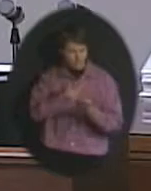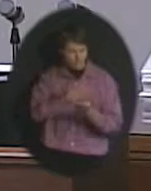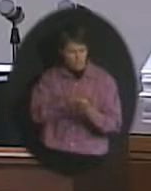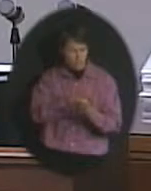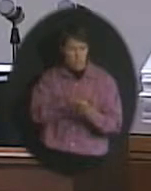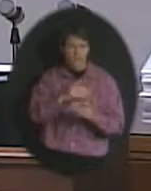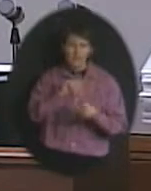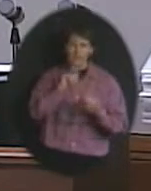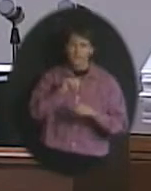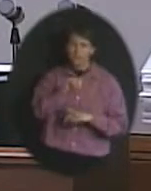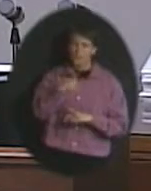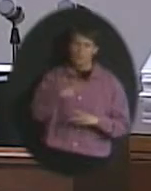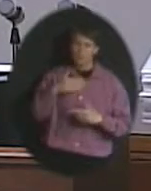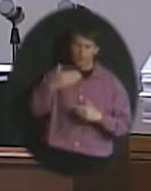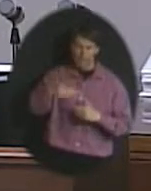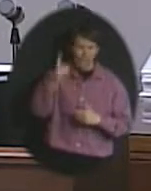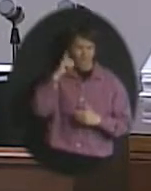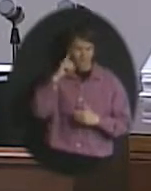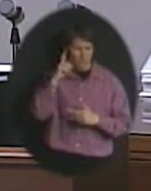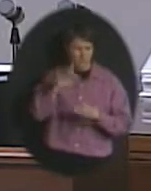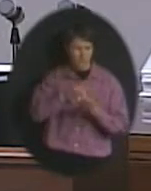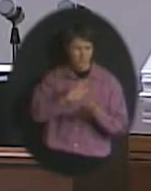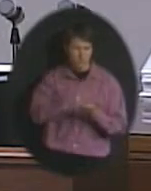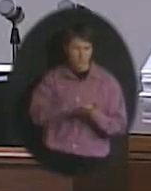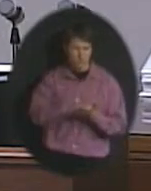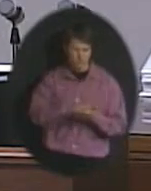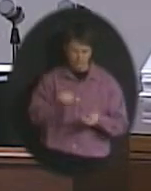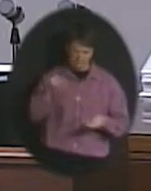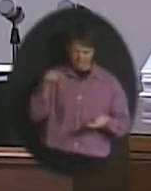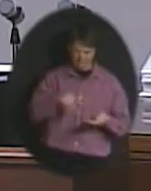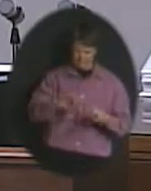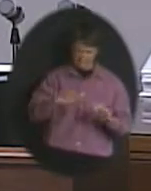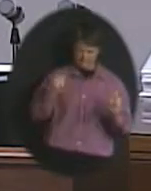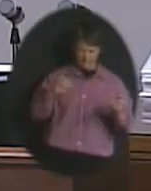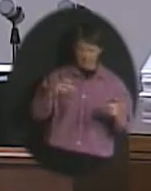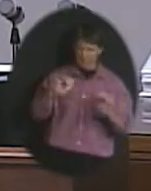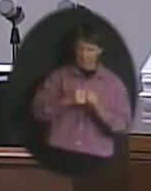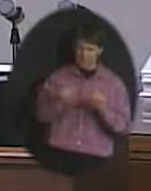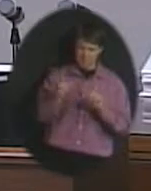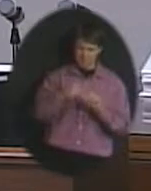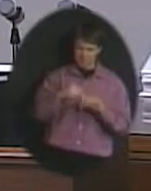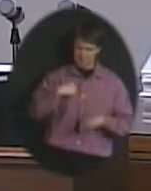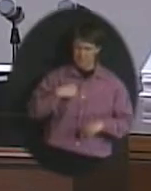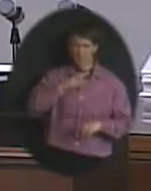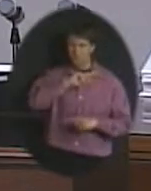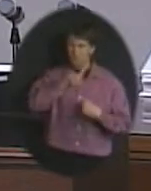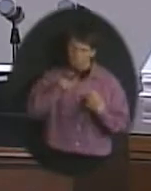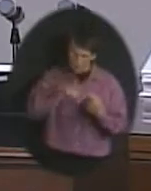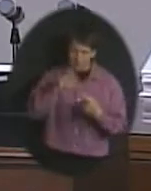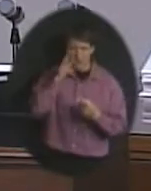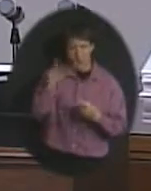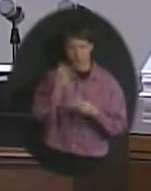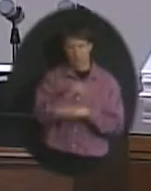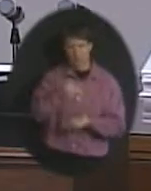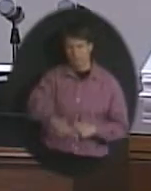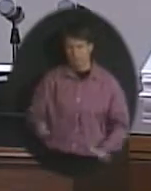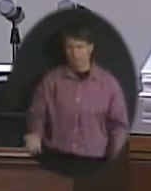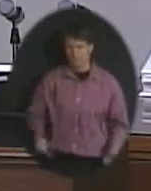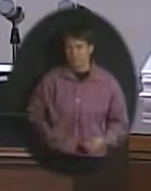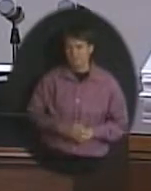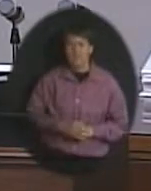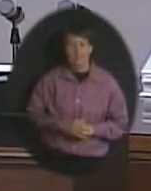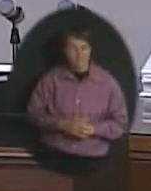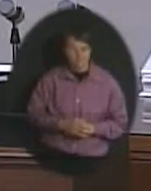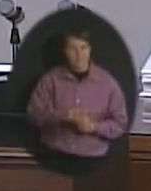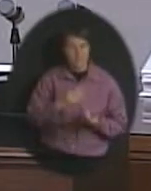answers questions we often hear at the middle school: how does this apply to me, and when am I ever going to use this?